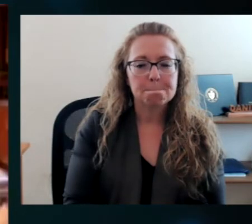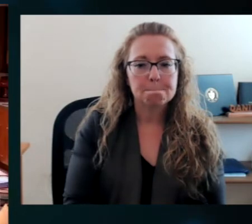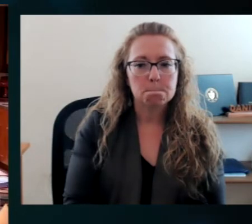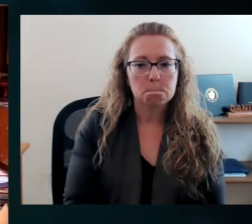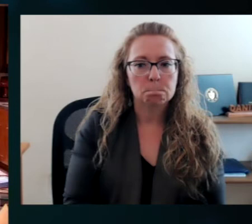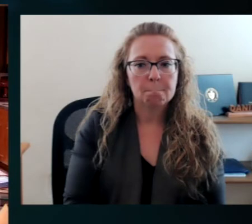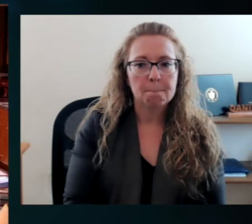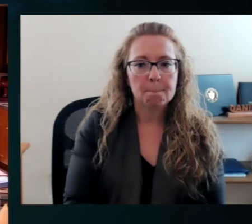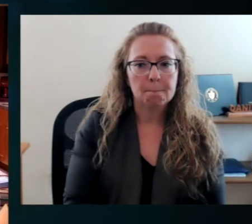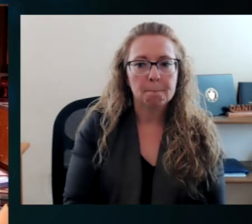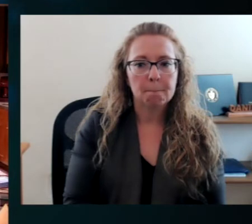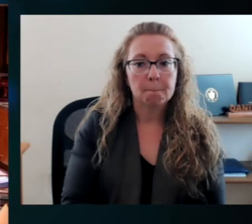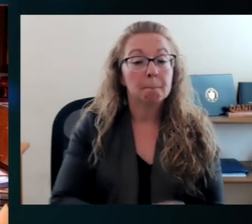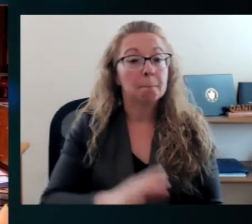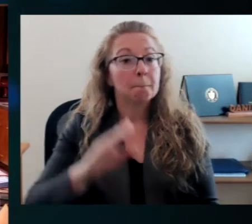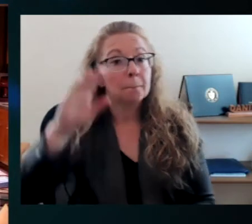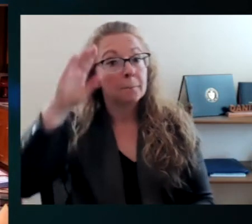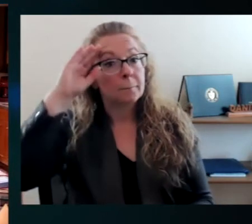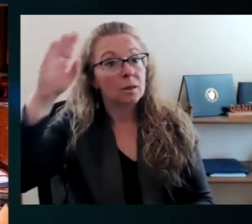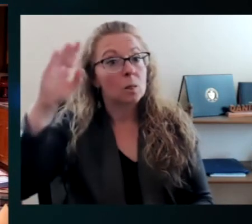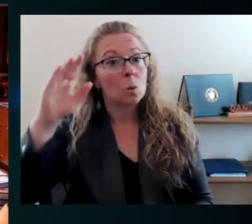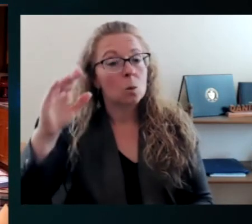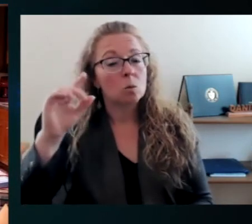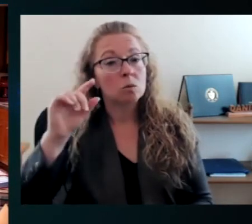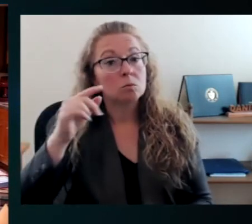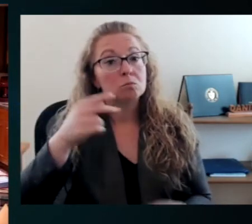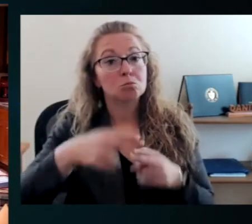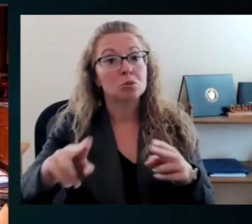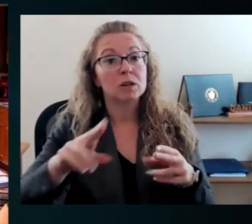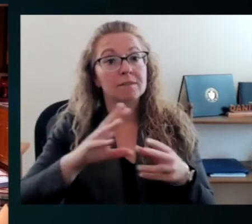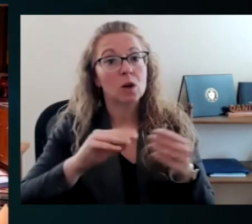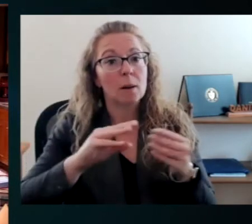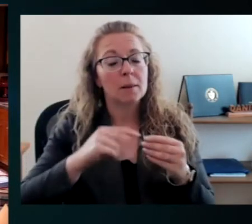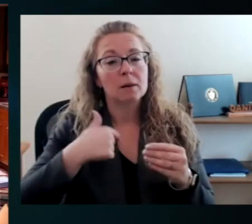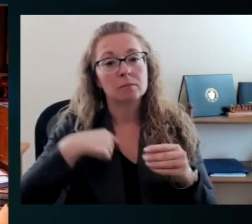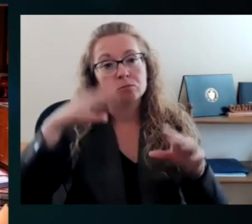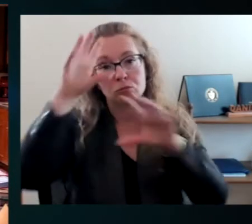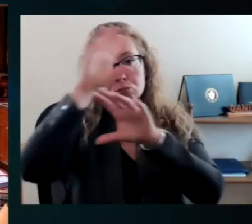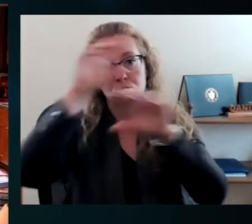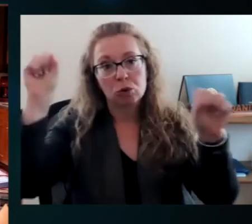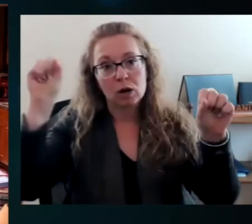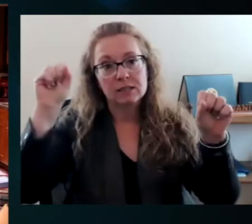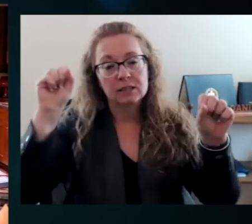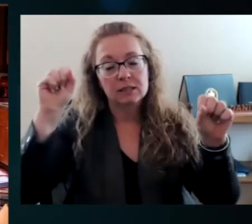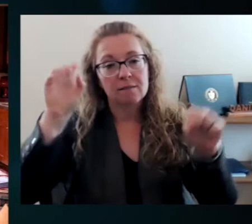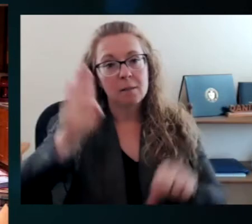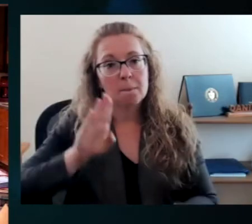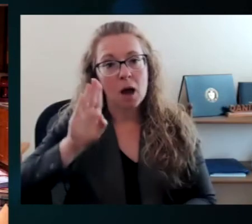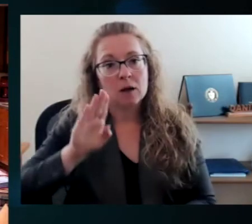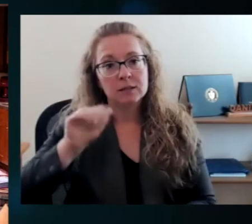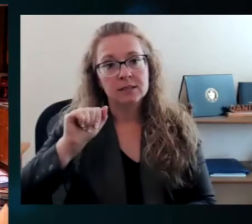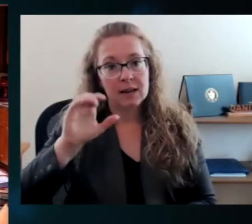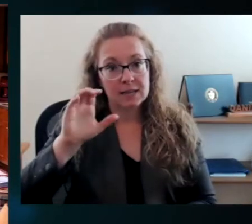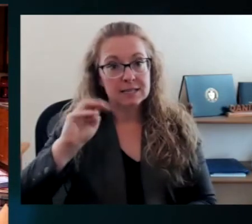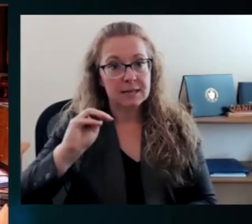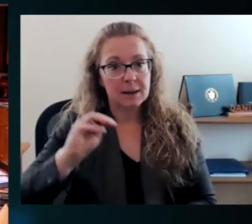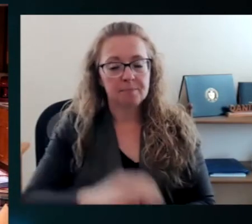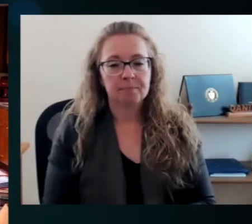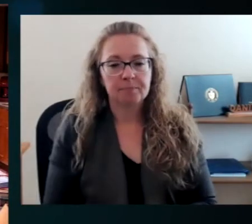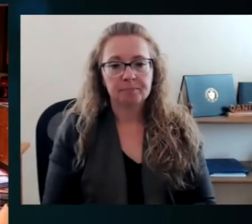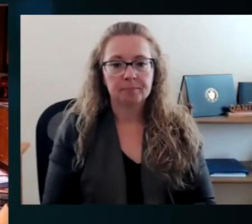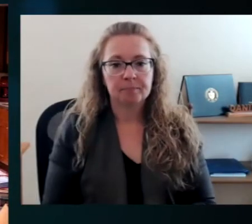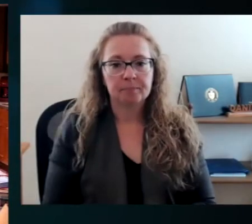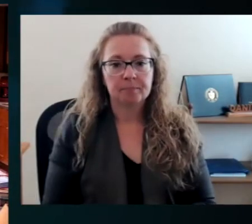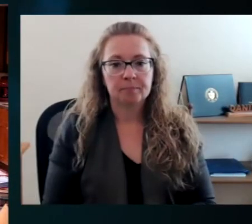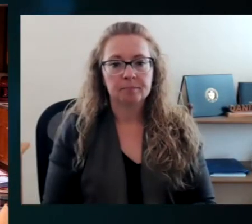A small comment here. I'm president of the Greater Boston ACM chapter, and we are in the process